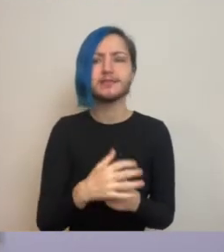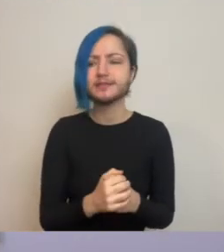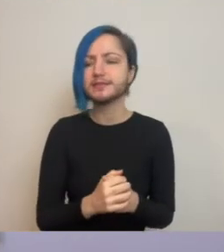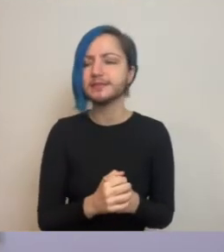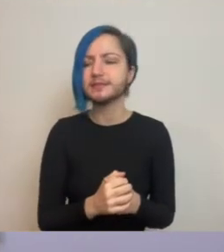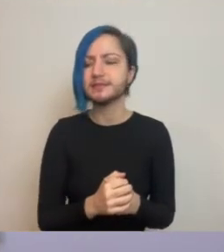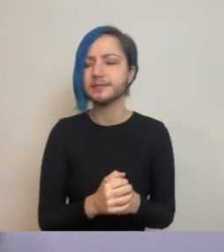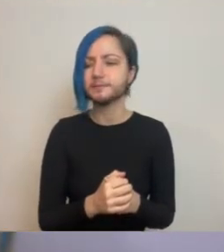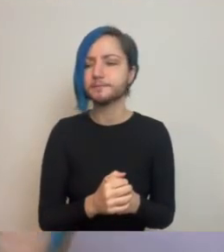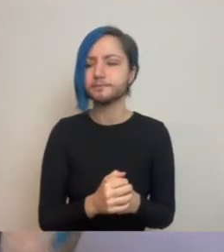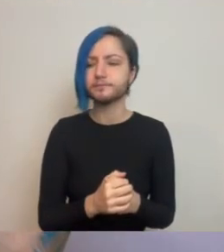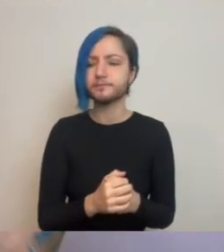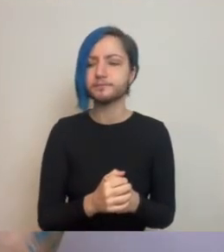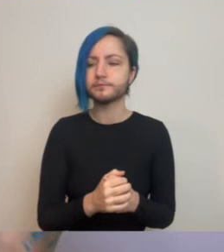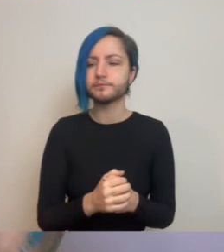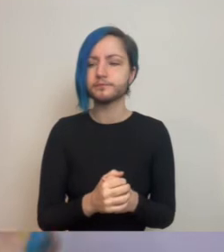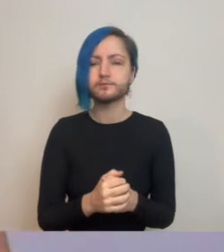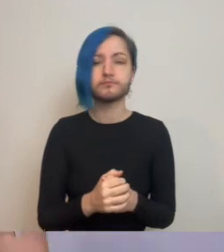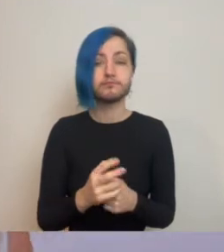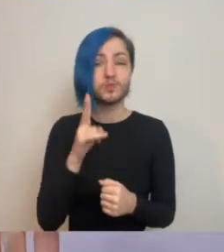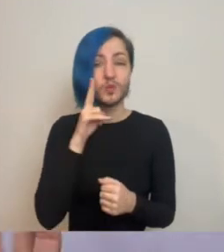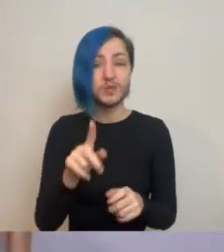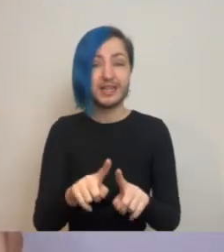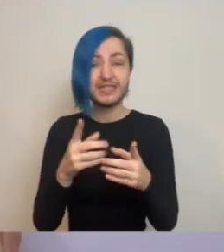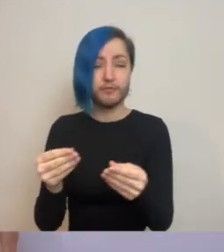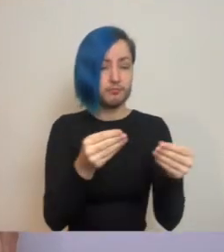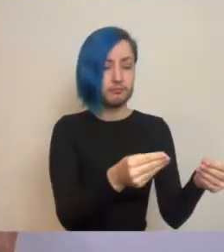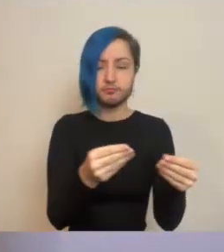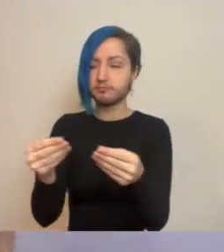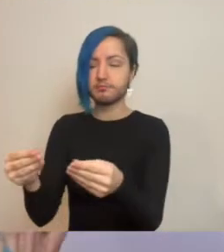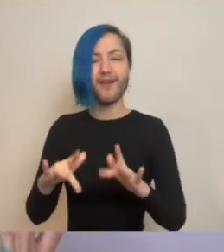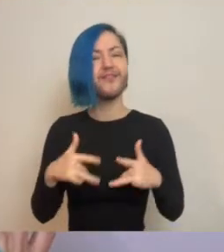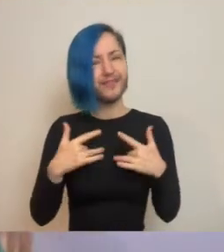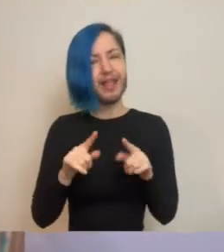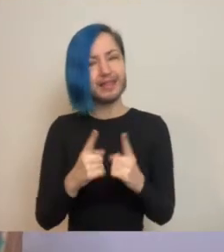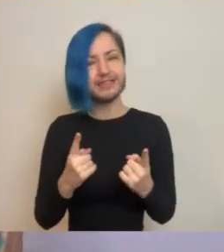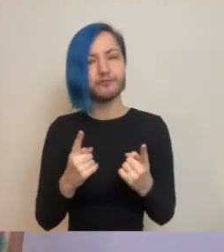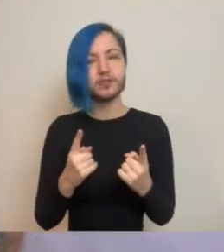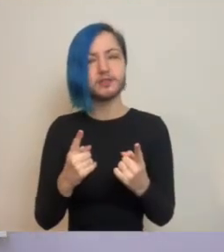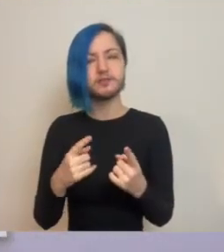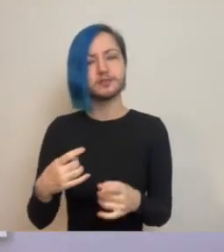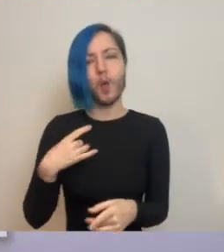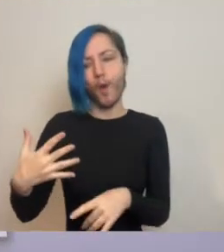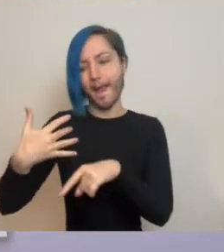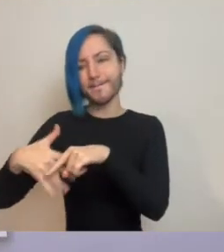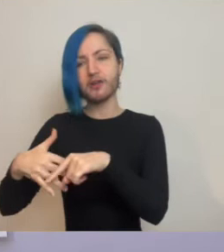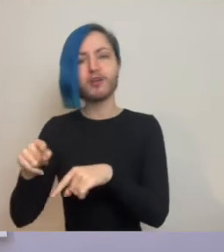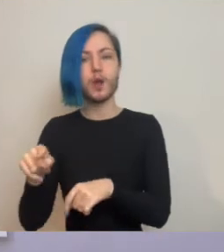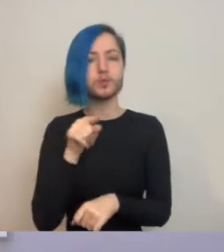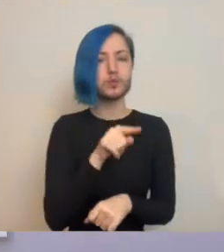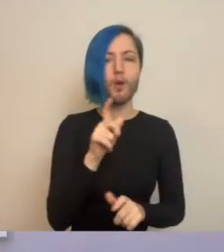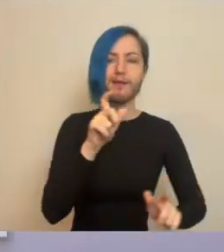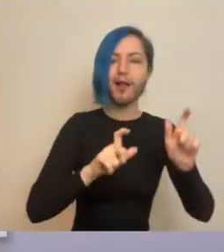there. You can see the difference in terms of like the feelings that you get by putting something on a white background or something that's